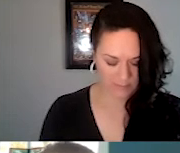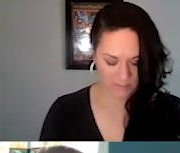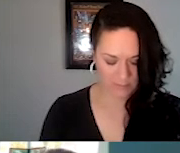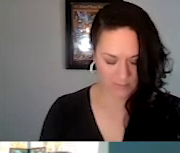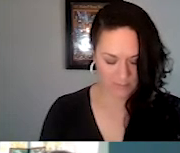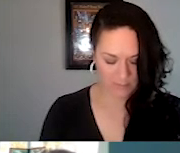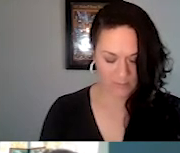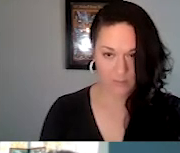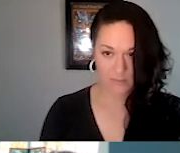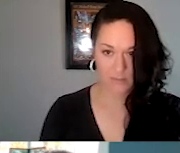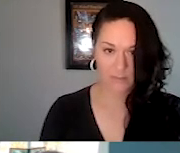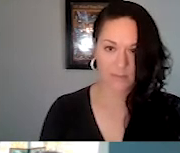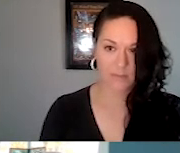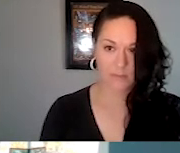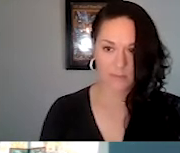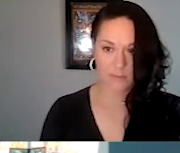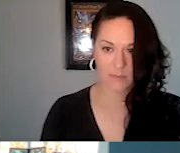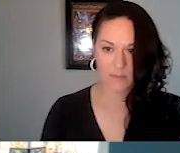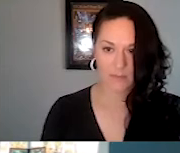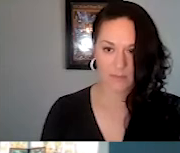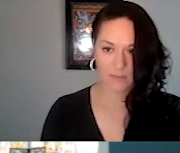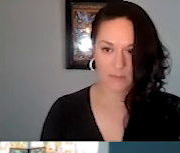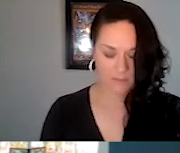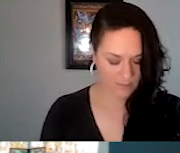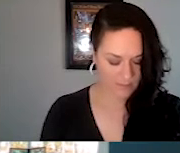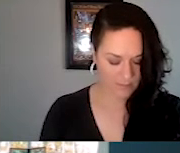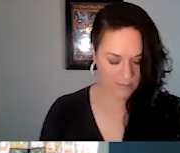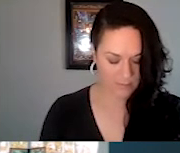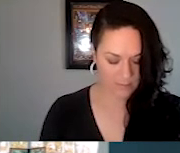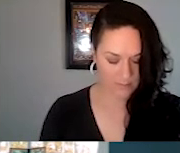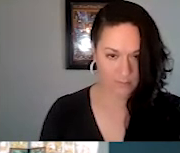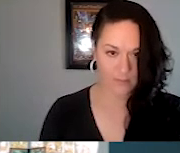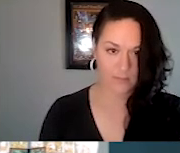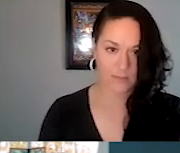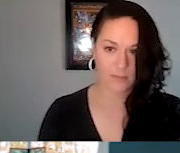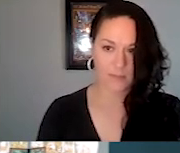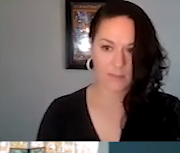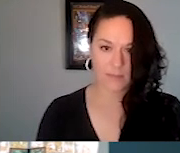this at gas stations? Well, we need to figure that out. Next slide, please.